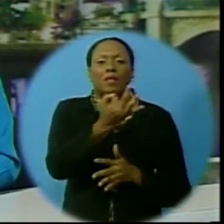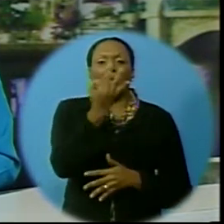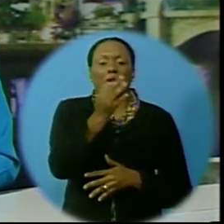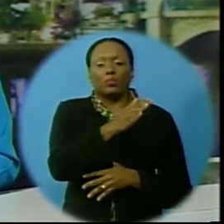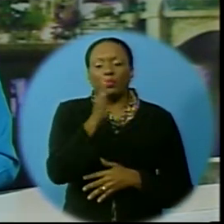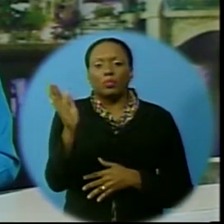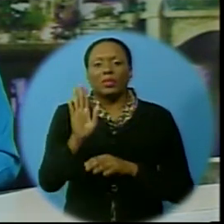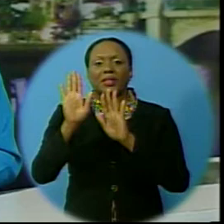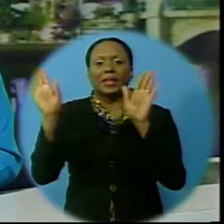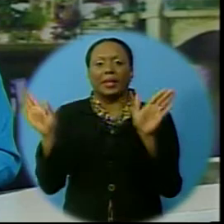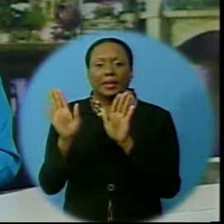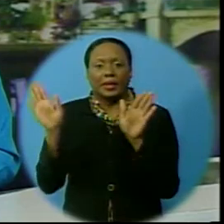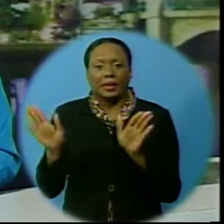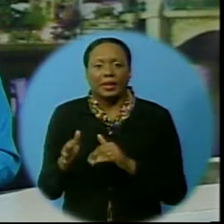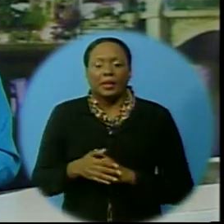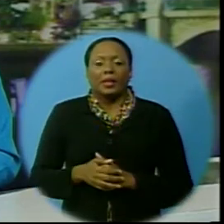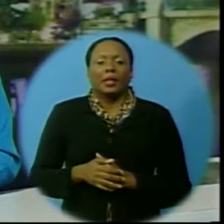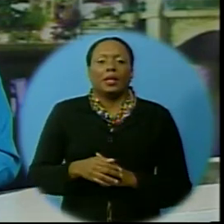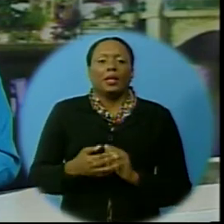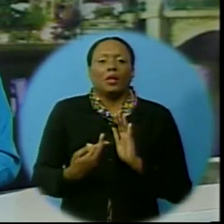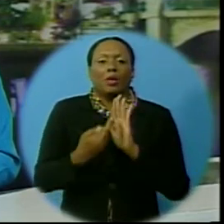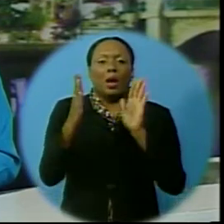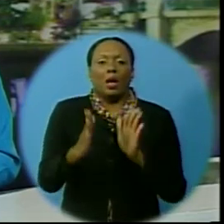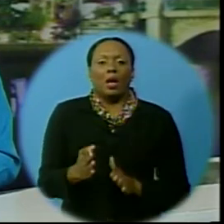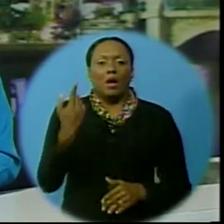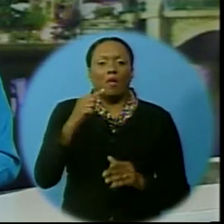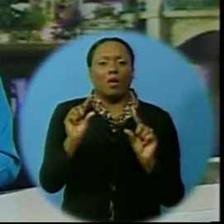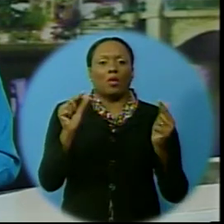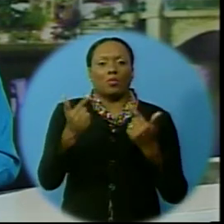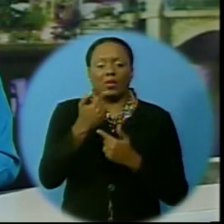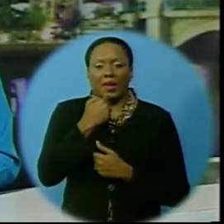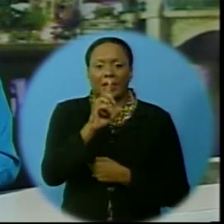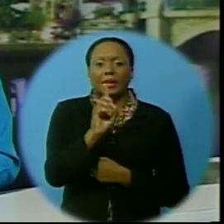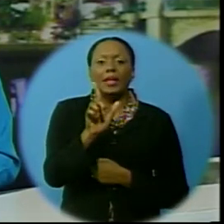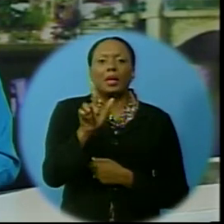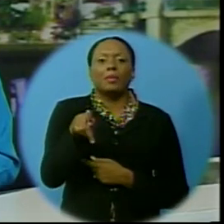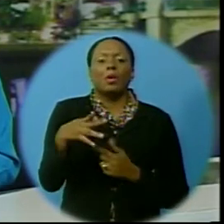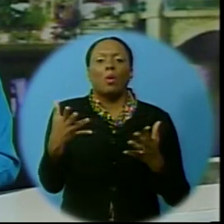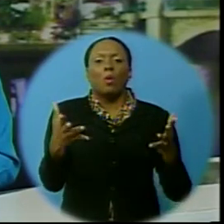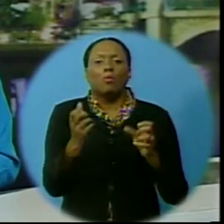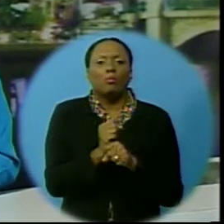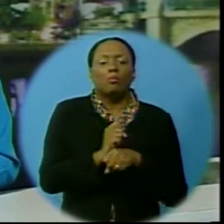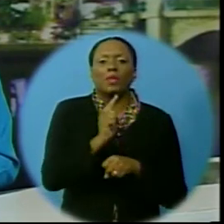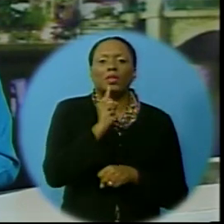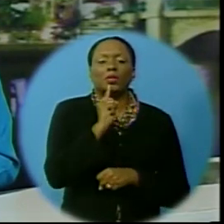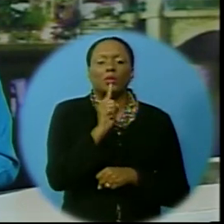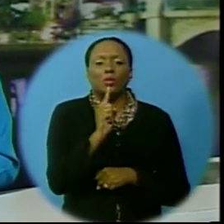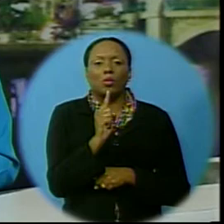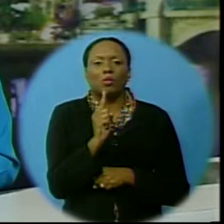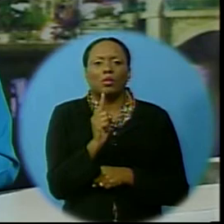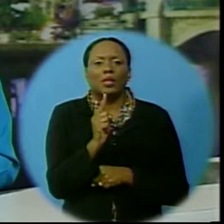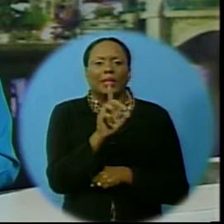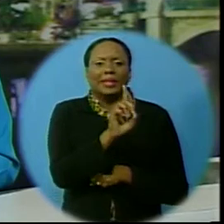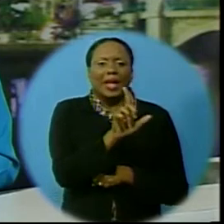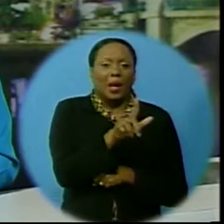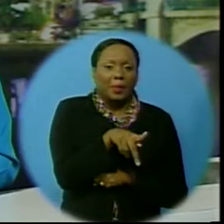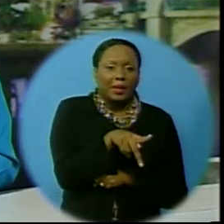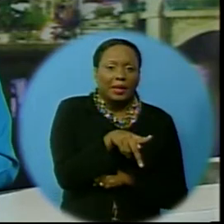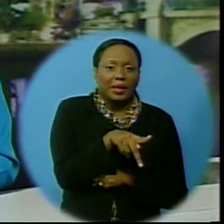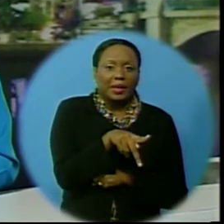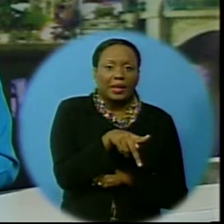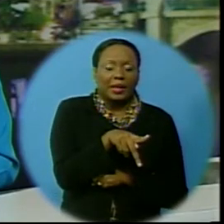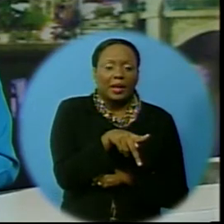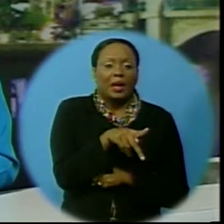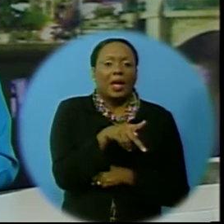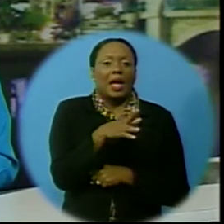Street Auditorium. General Secretary Donville Innes says the party wants to ensure there is a strong connection between the DLP